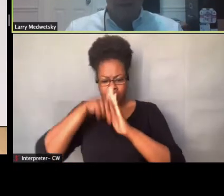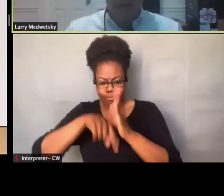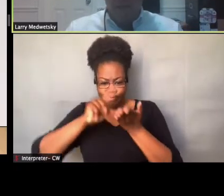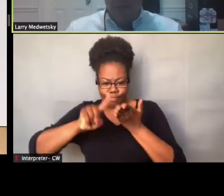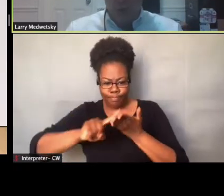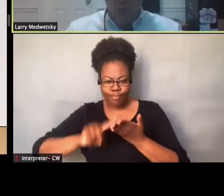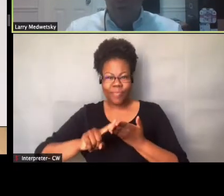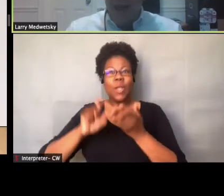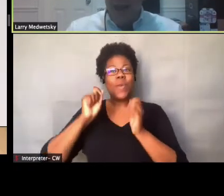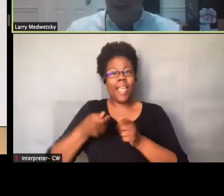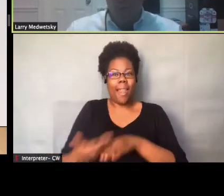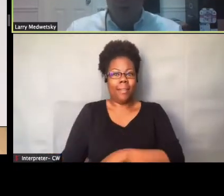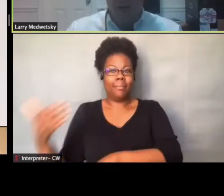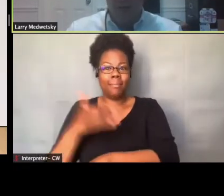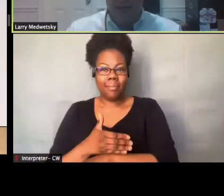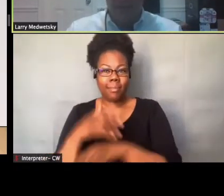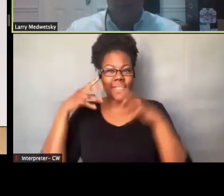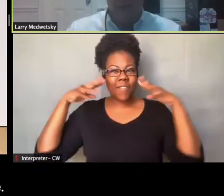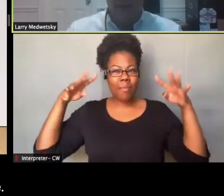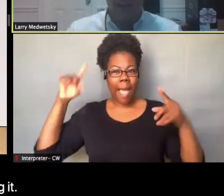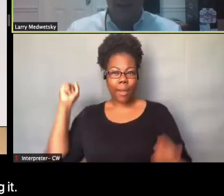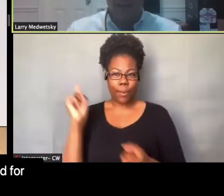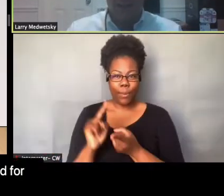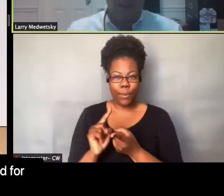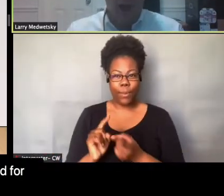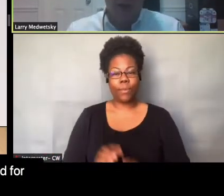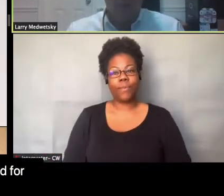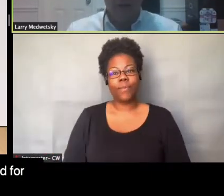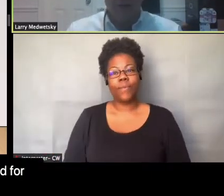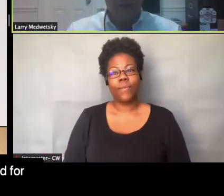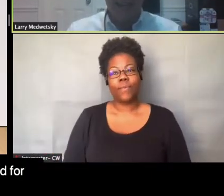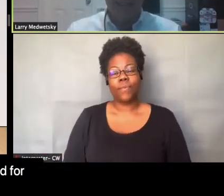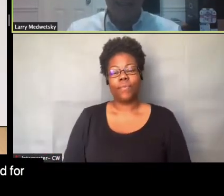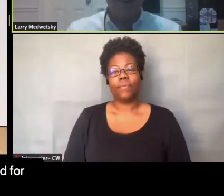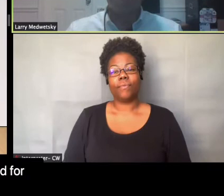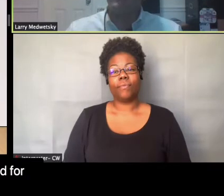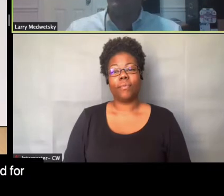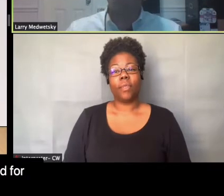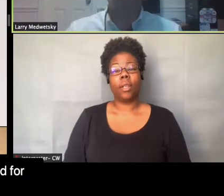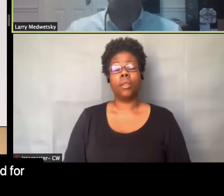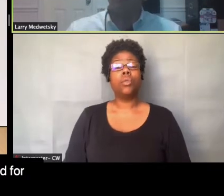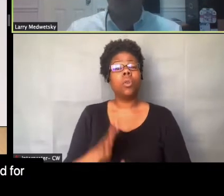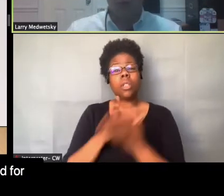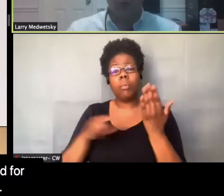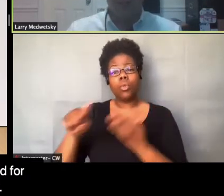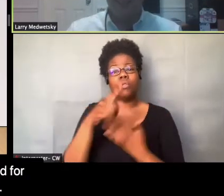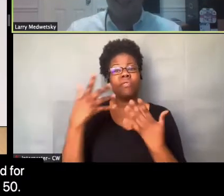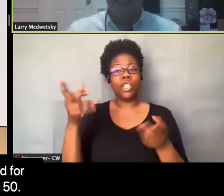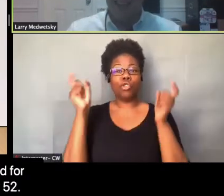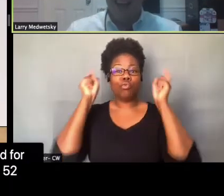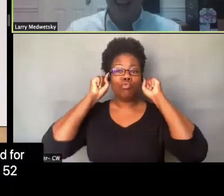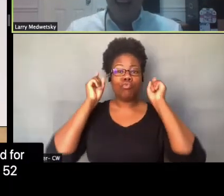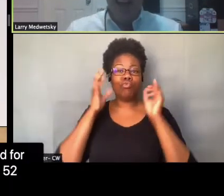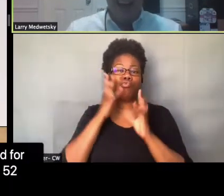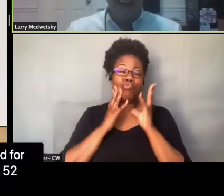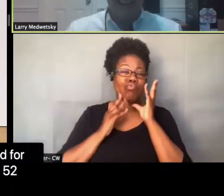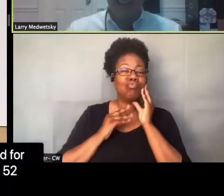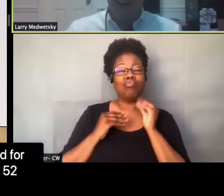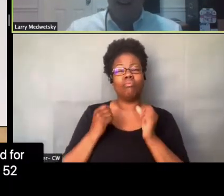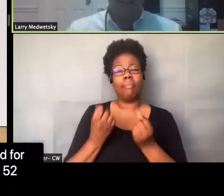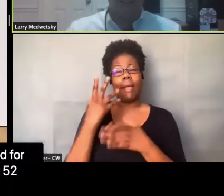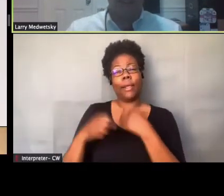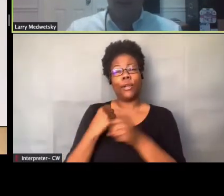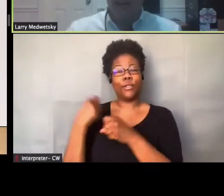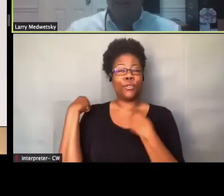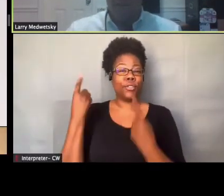So some of you who may have worn hearing aids for many years, like I've worn hearing aids now for 52 years. And I can